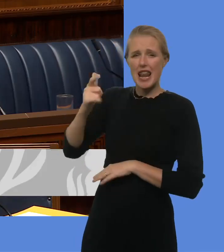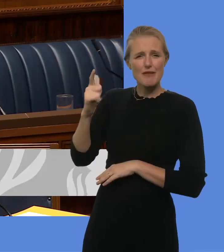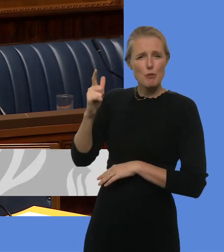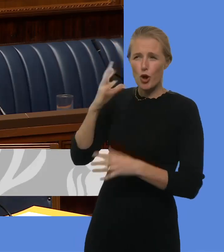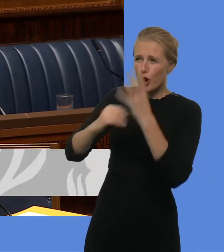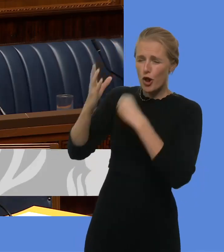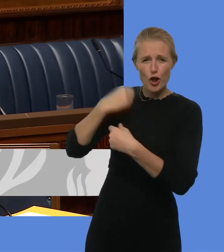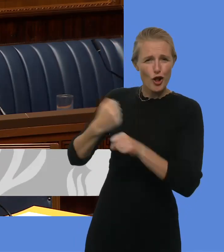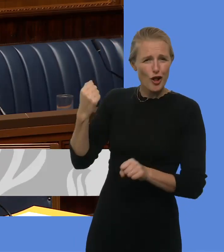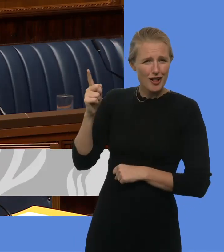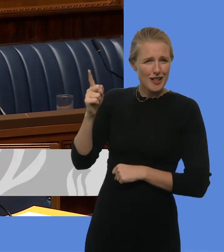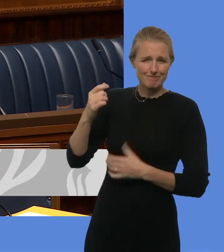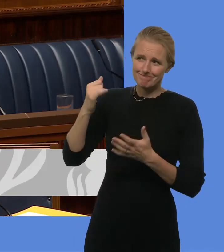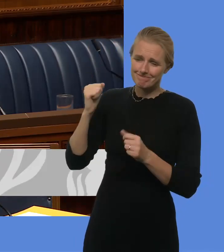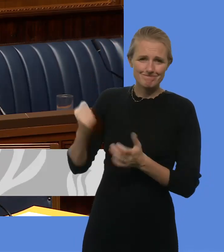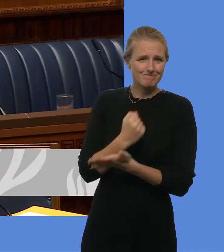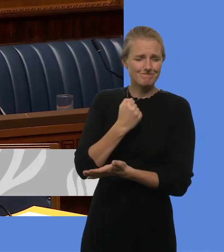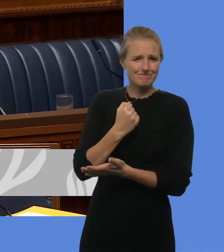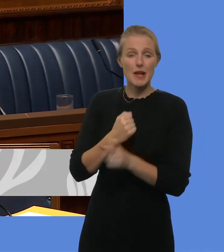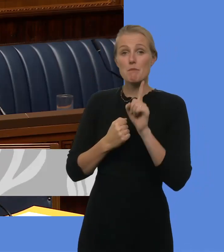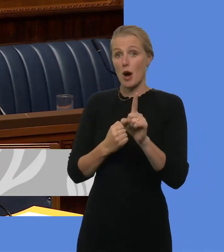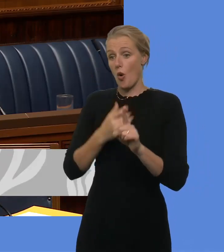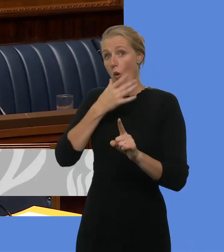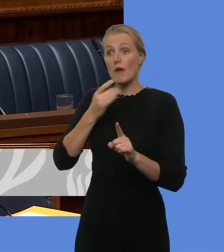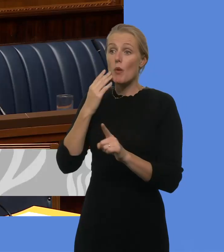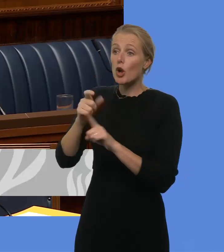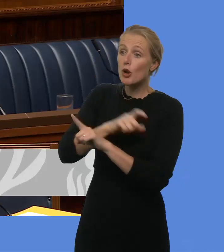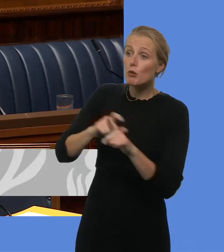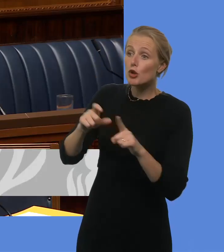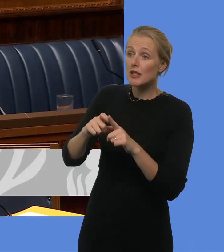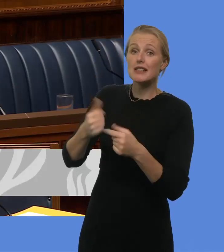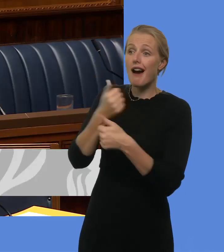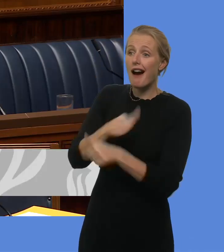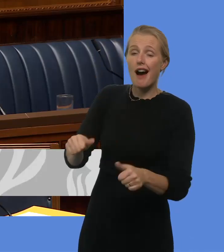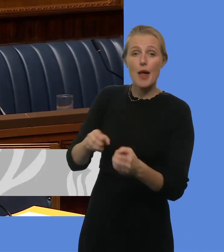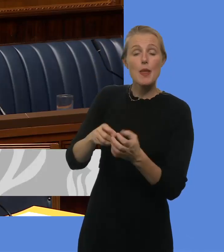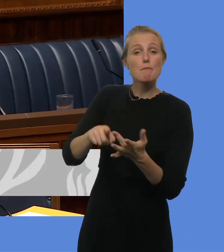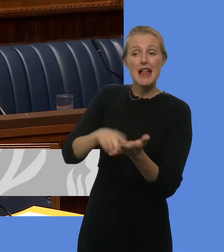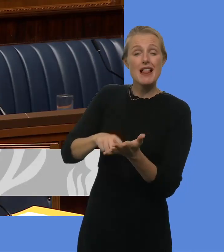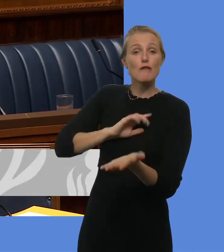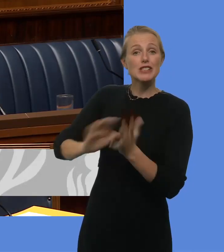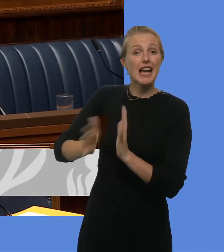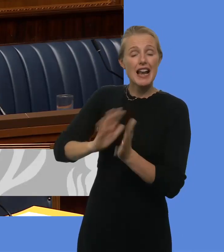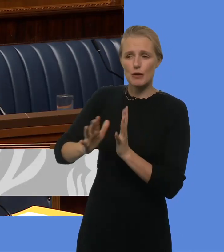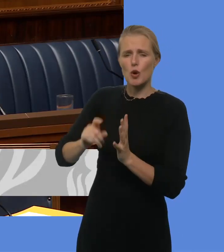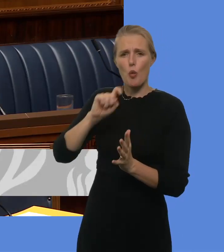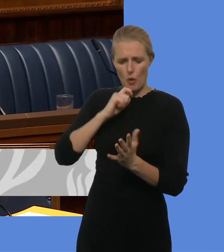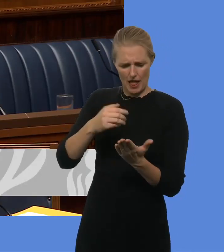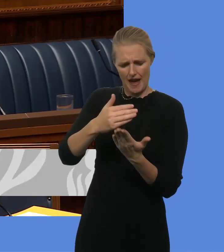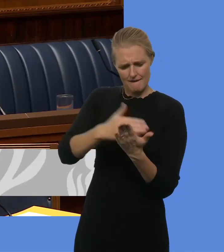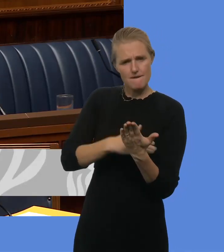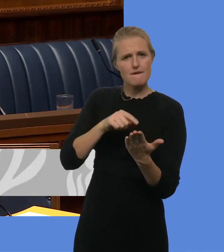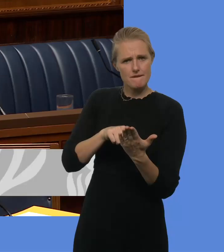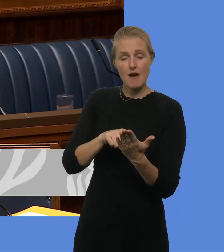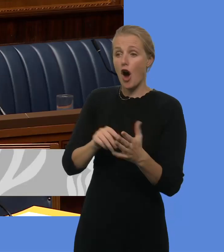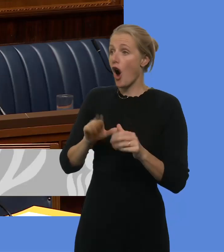is, that when the Sign Language Bill is finally brought forward by communities, it will include legal clarity and requirements in regards to training